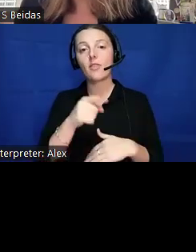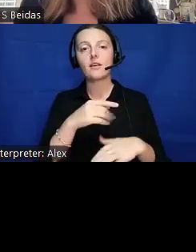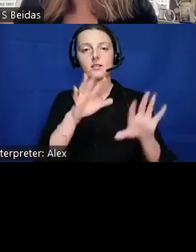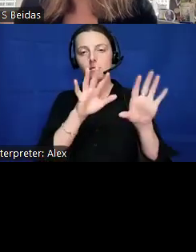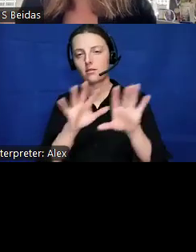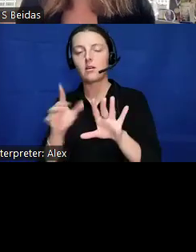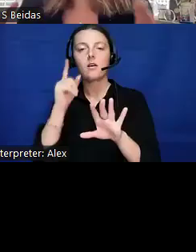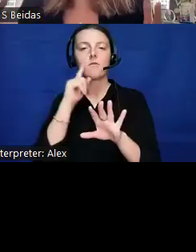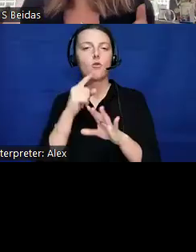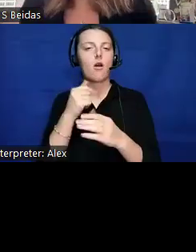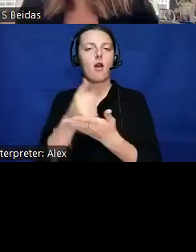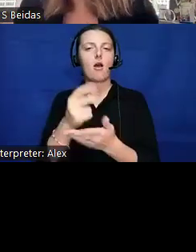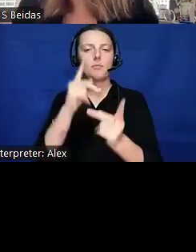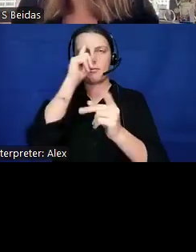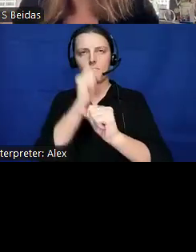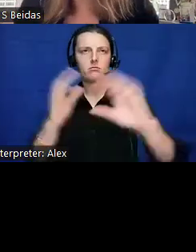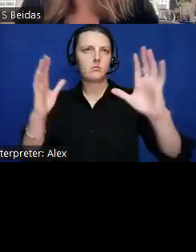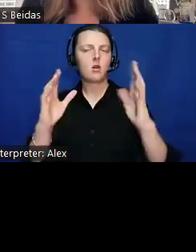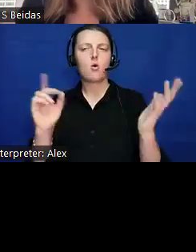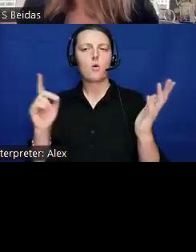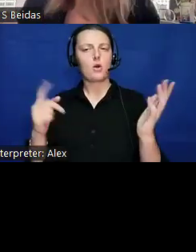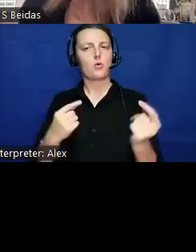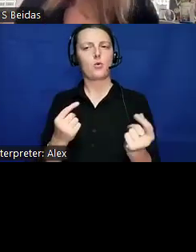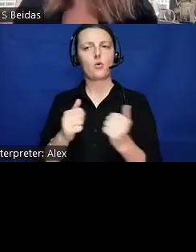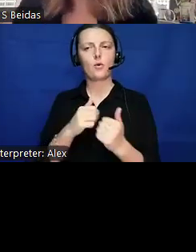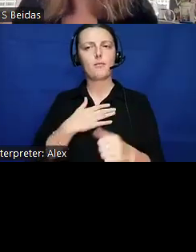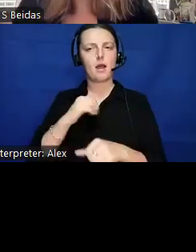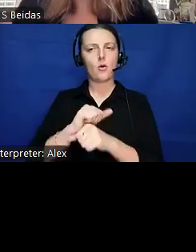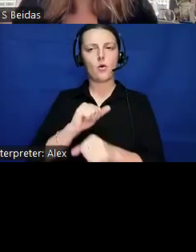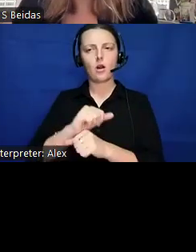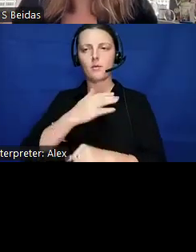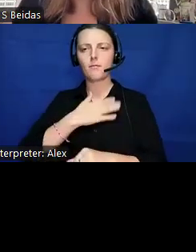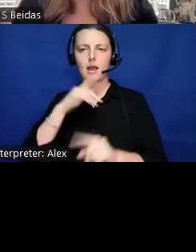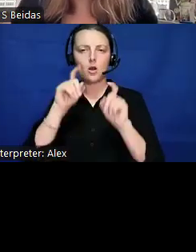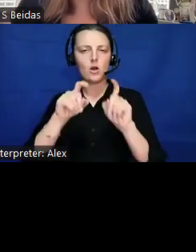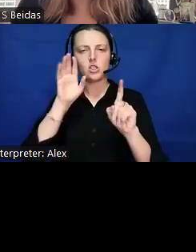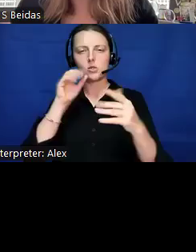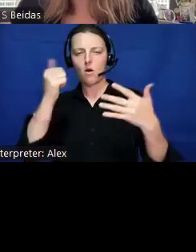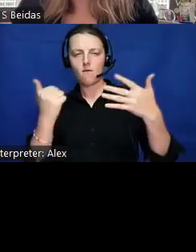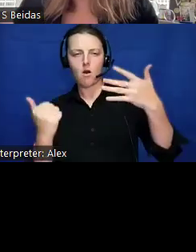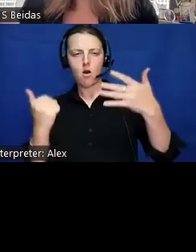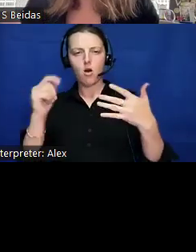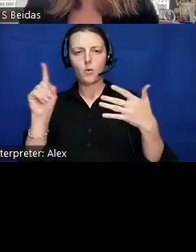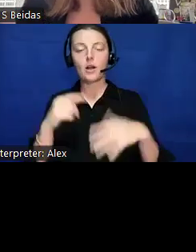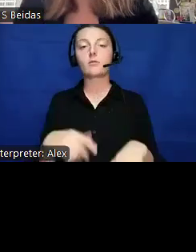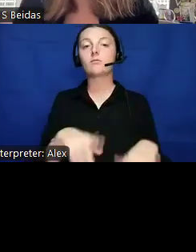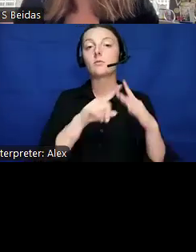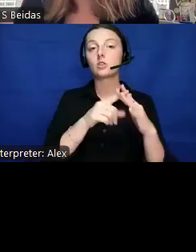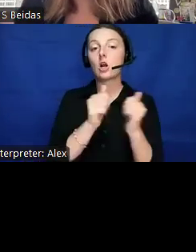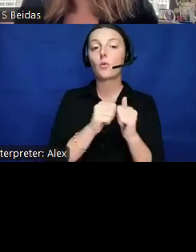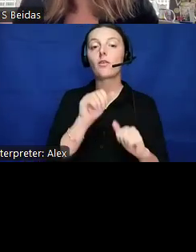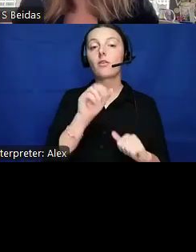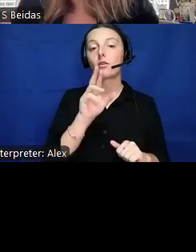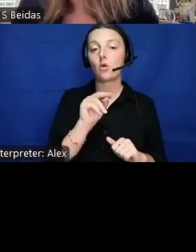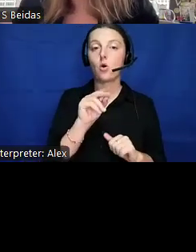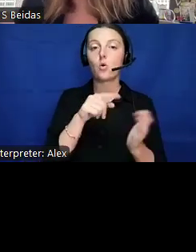think about where they are with their work and where their questions fall. We typically start with a no-do gap and identify